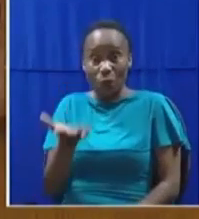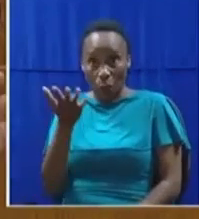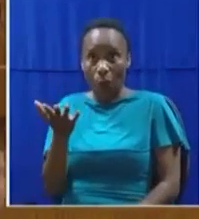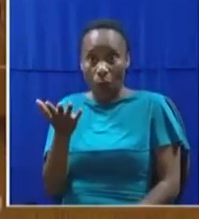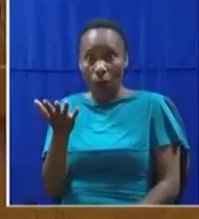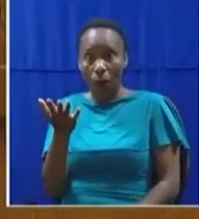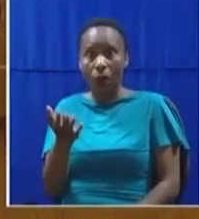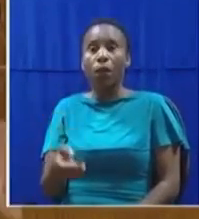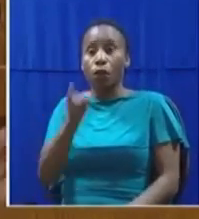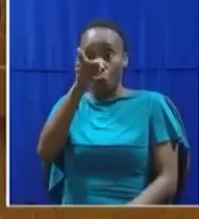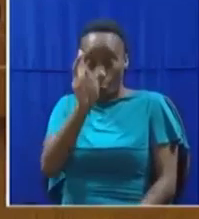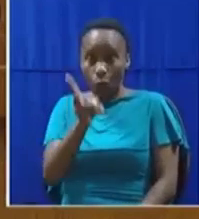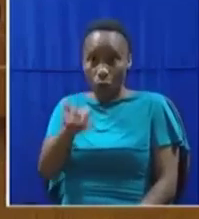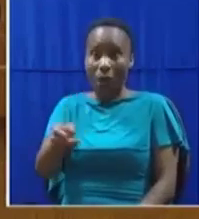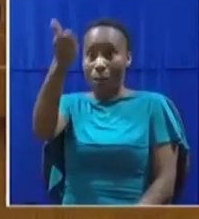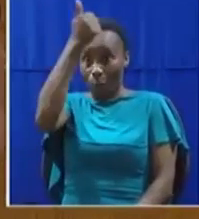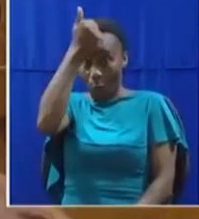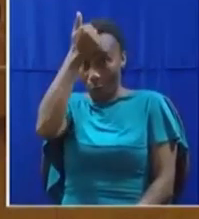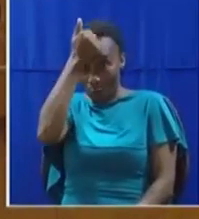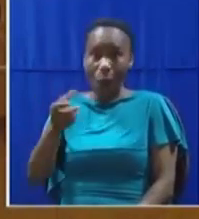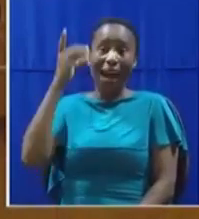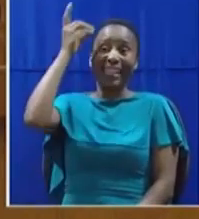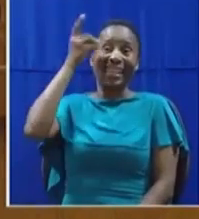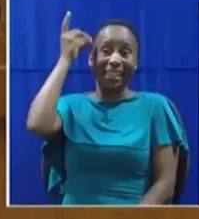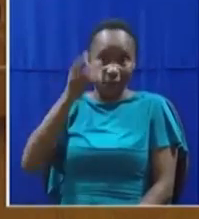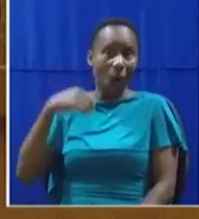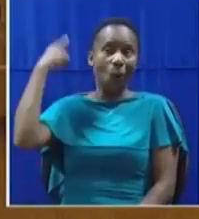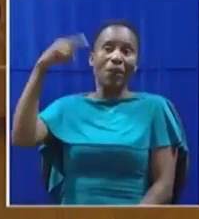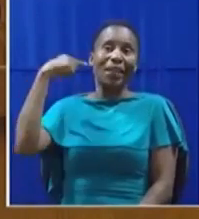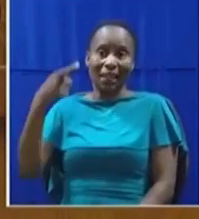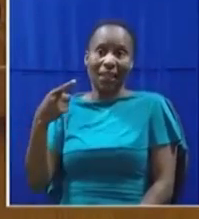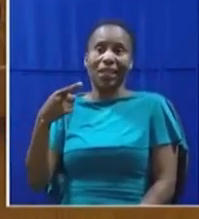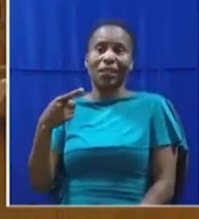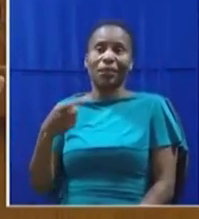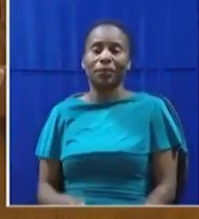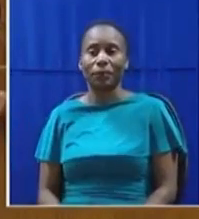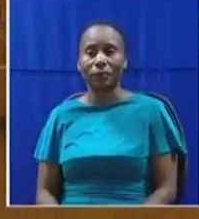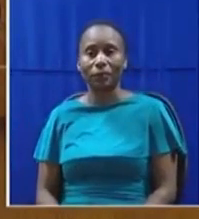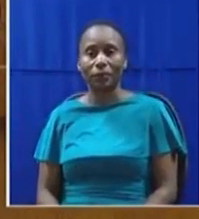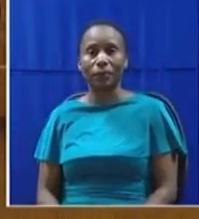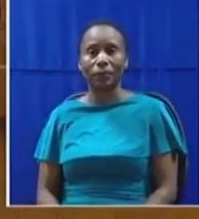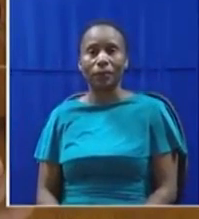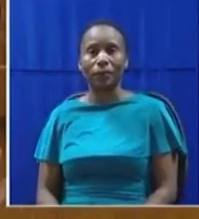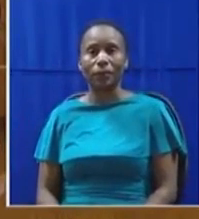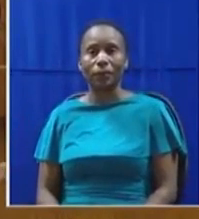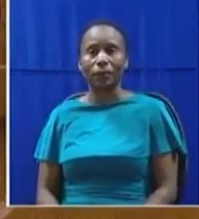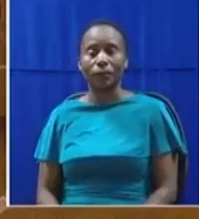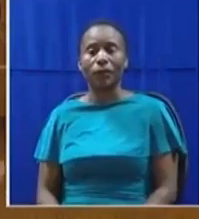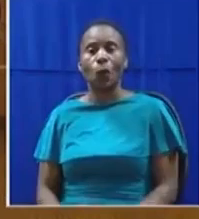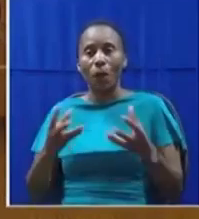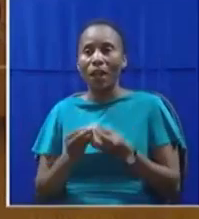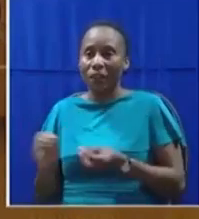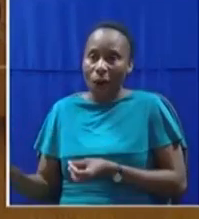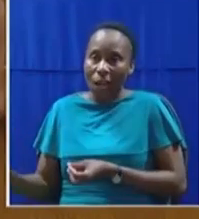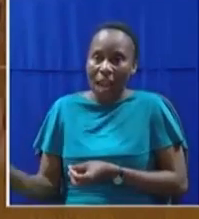a mocho and you are dreaming, we are pambana. I then had to agree with every one of